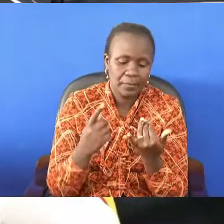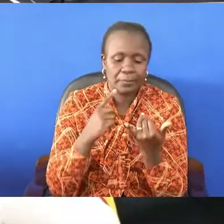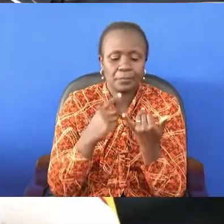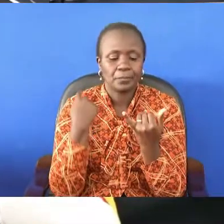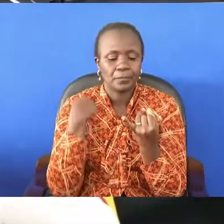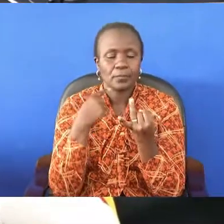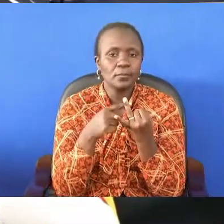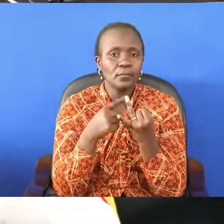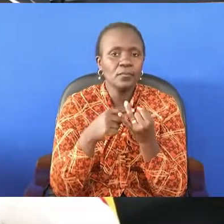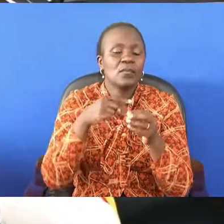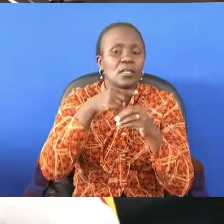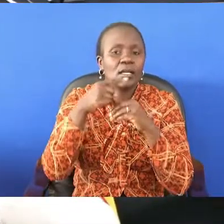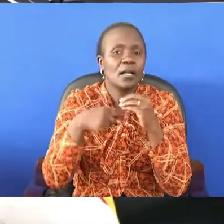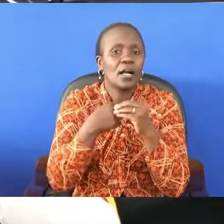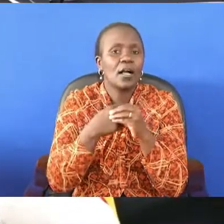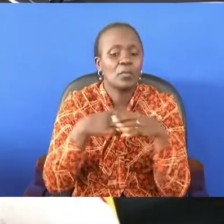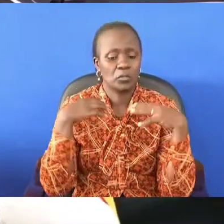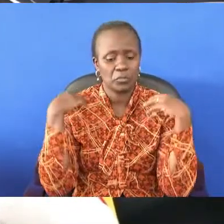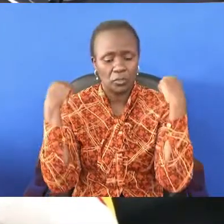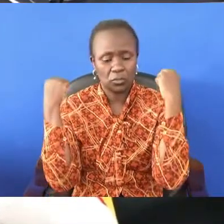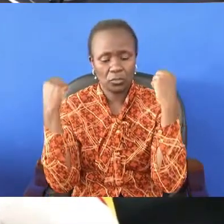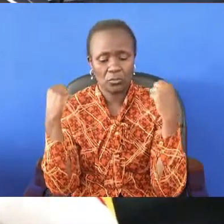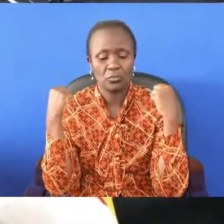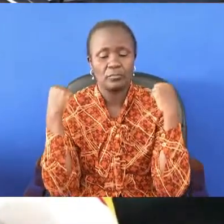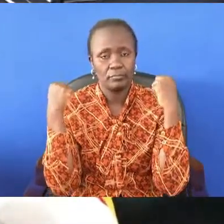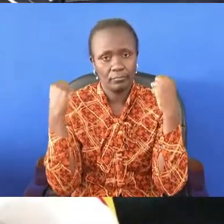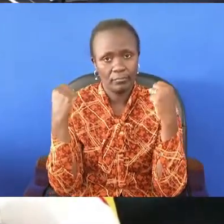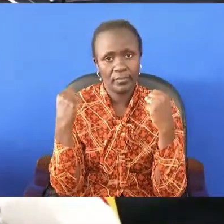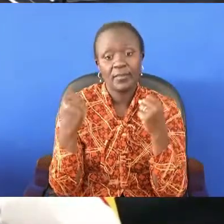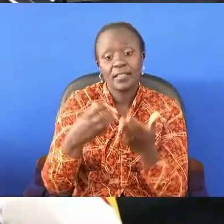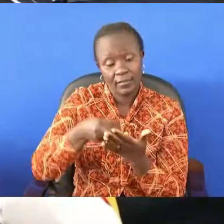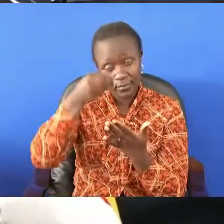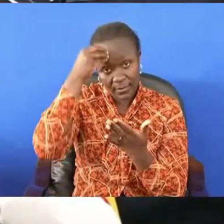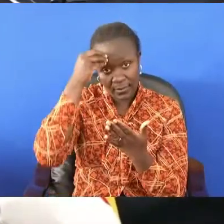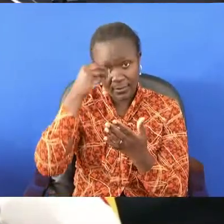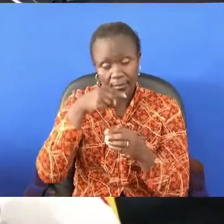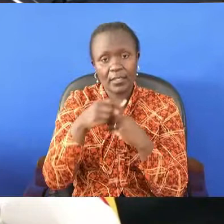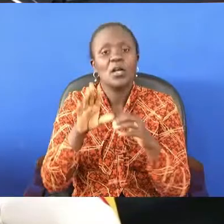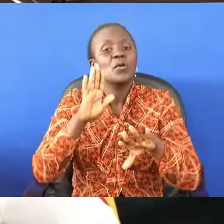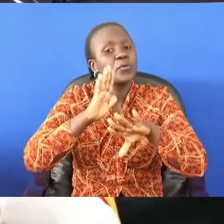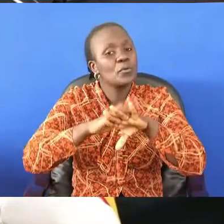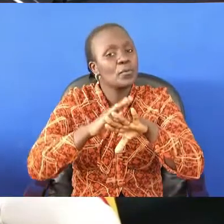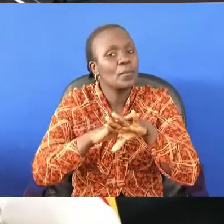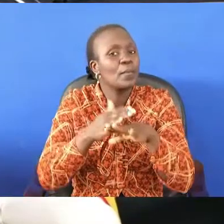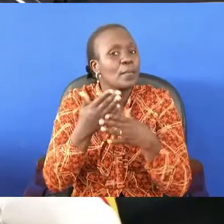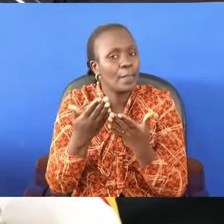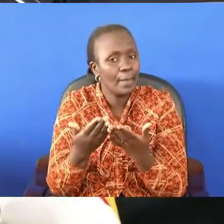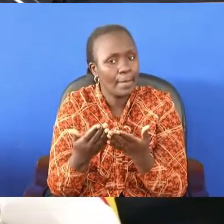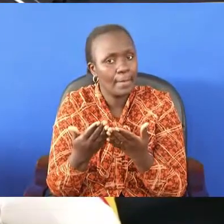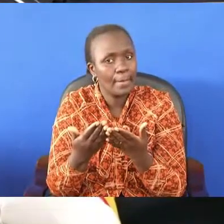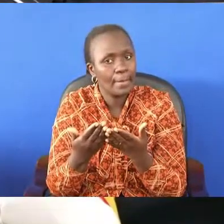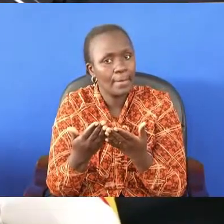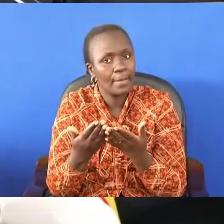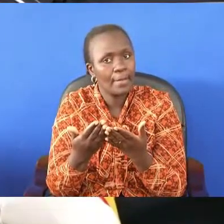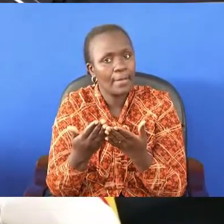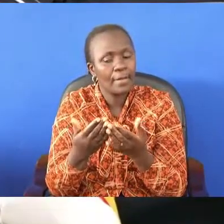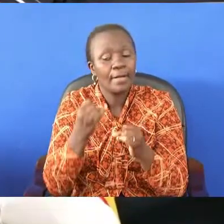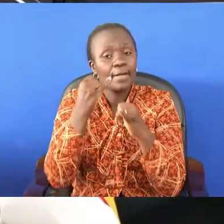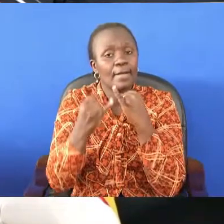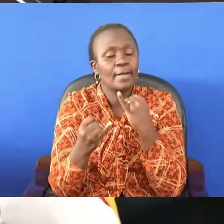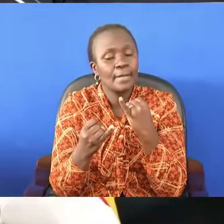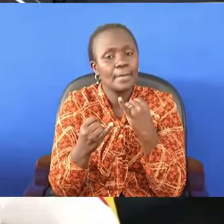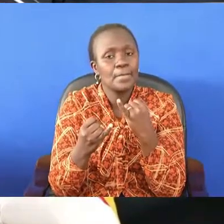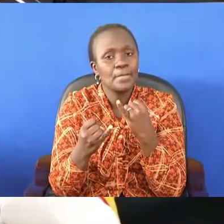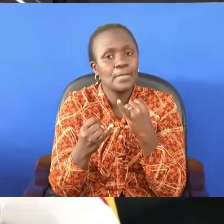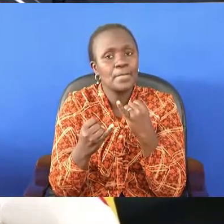Number two? About bravery. Yeah, bravery. We have learned about bravery. Good. And the last